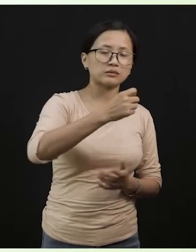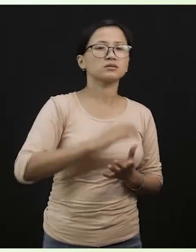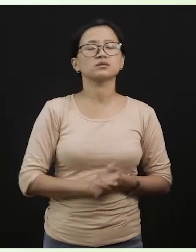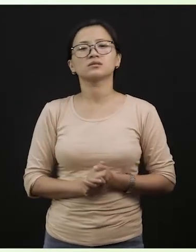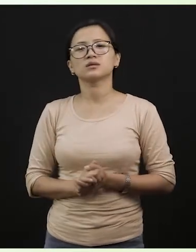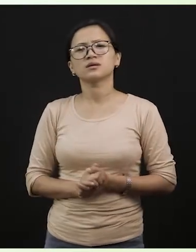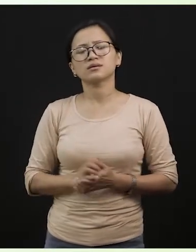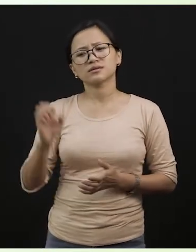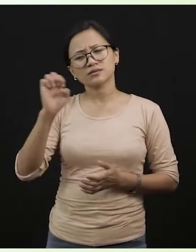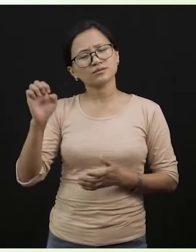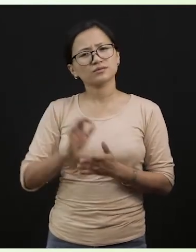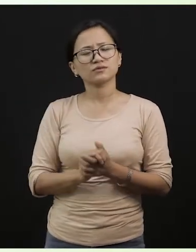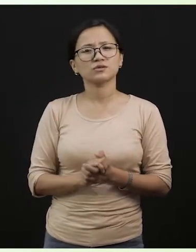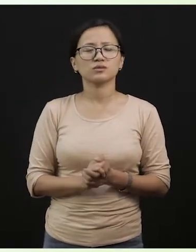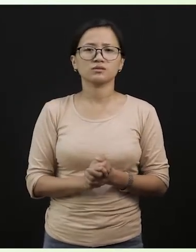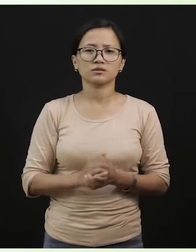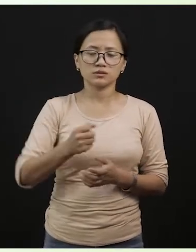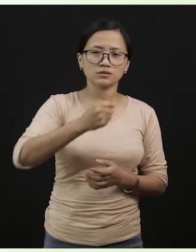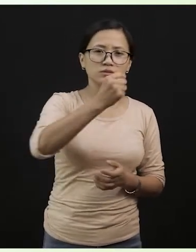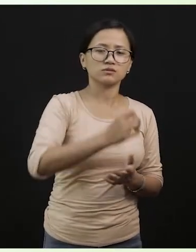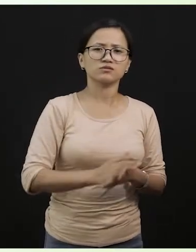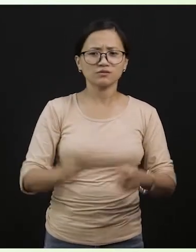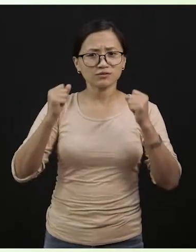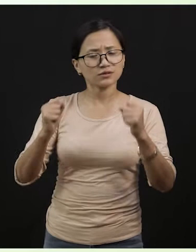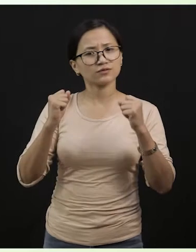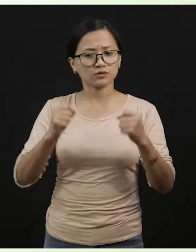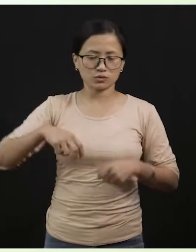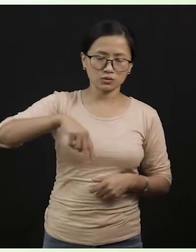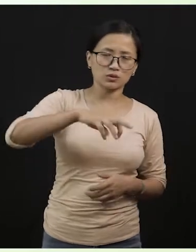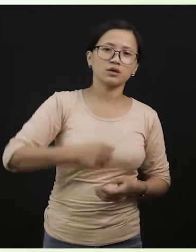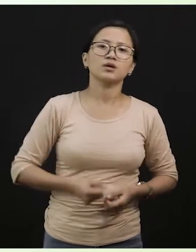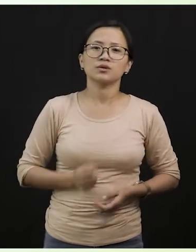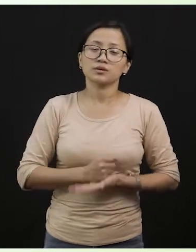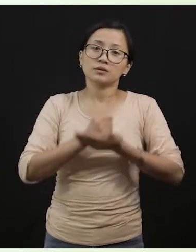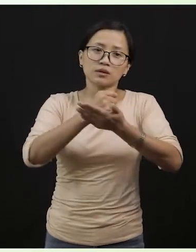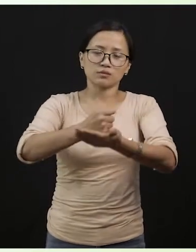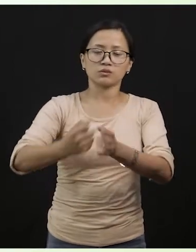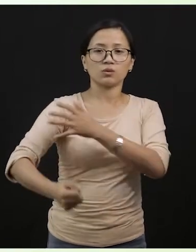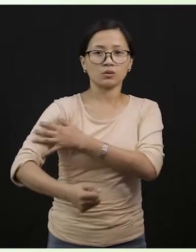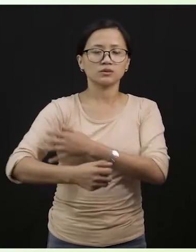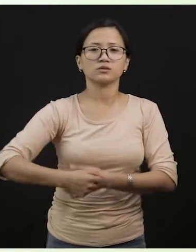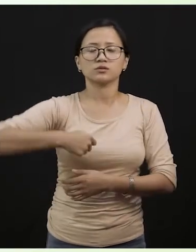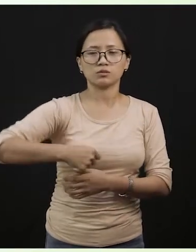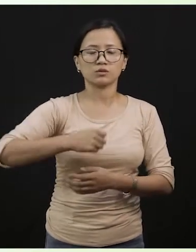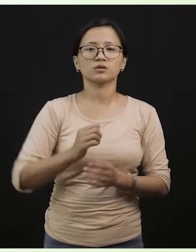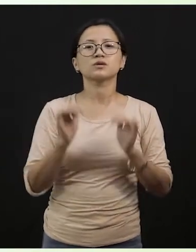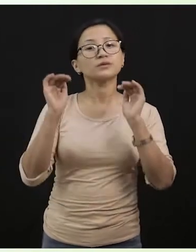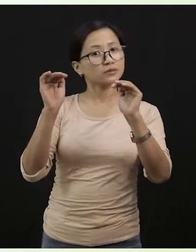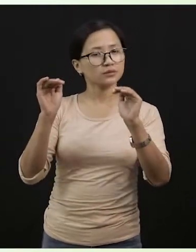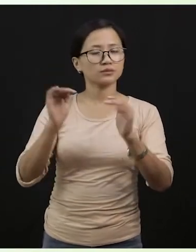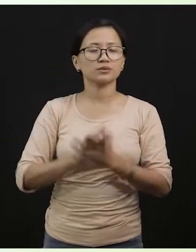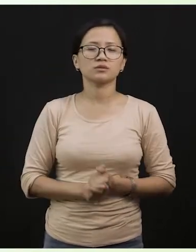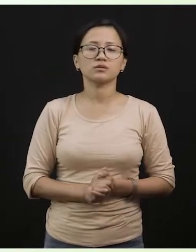can do, even with the stick, sometimes they find it difficult to walk, so you can help them. Or if you are someone who stays in the